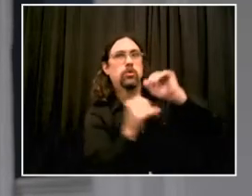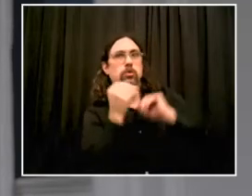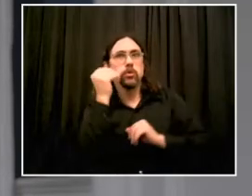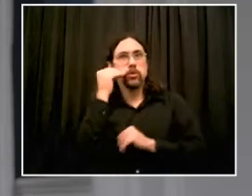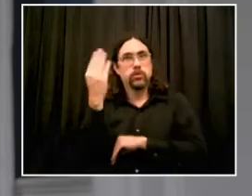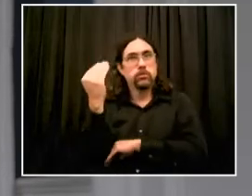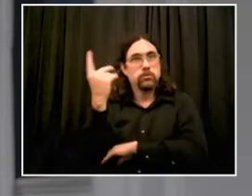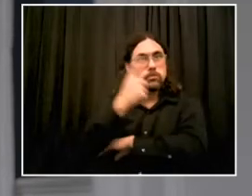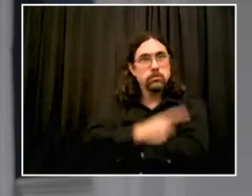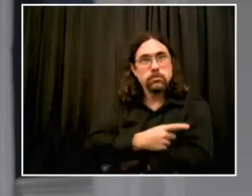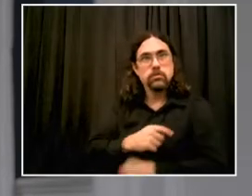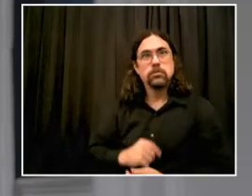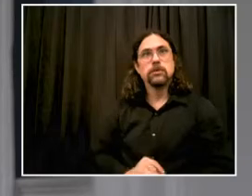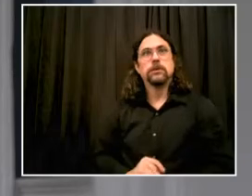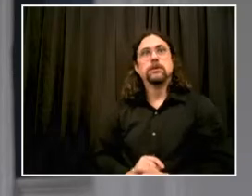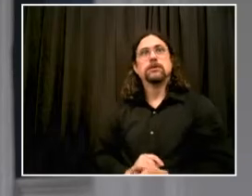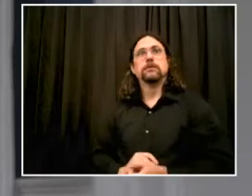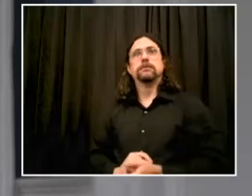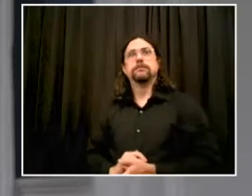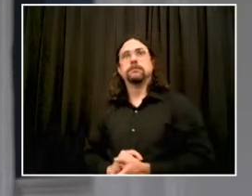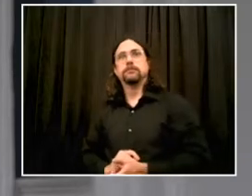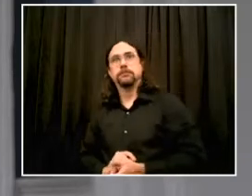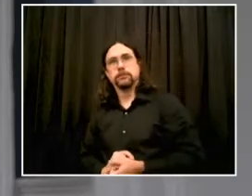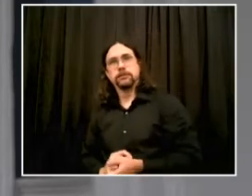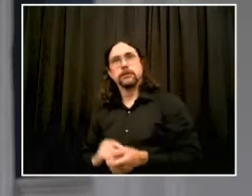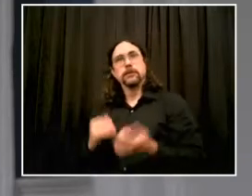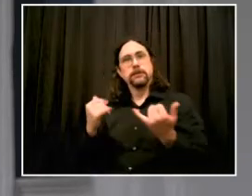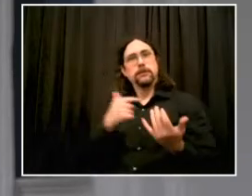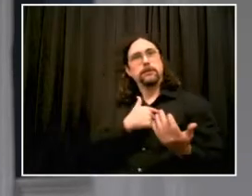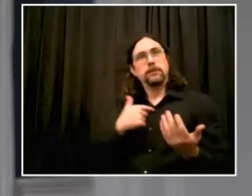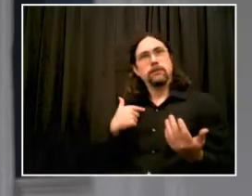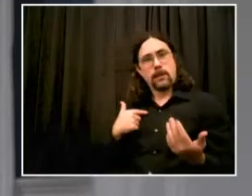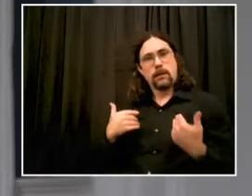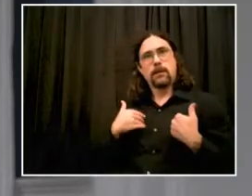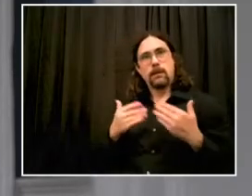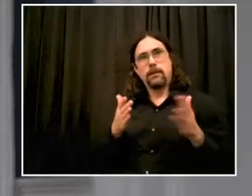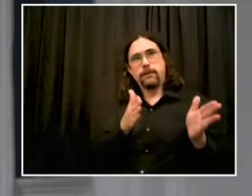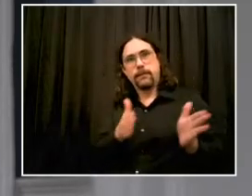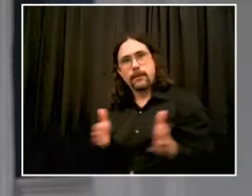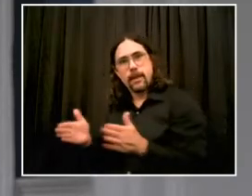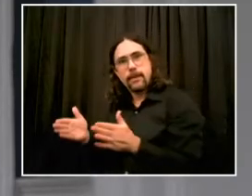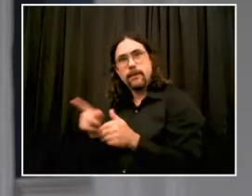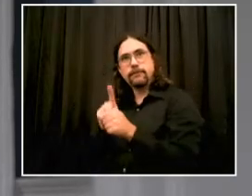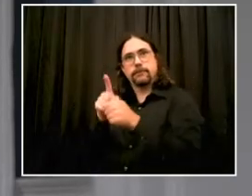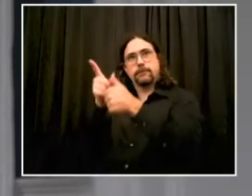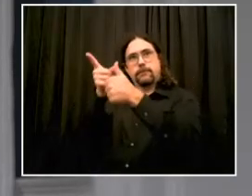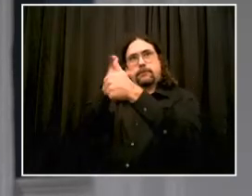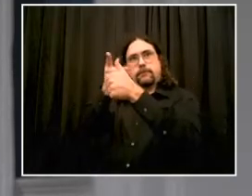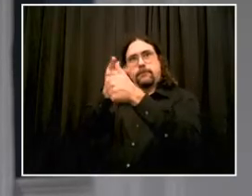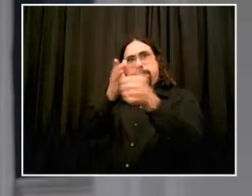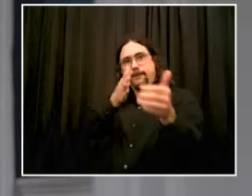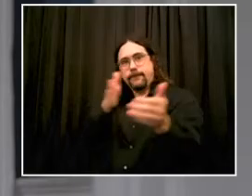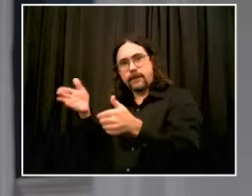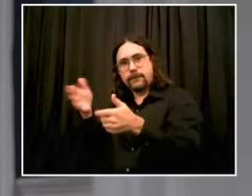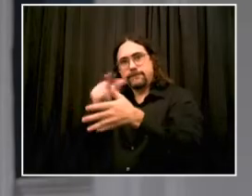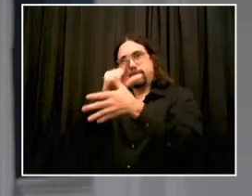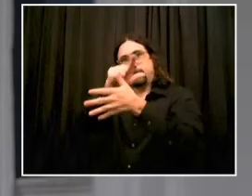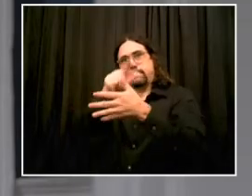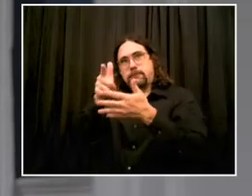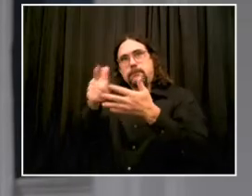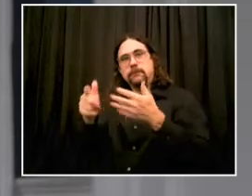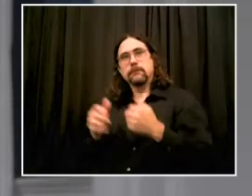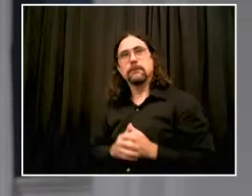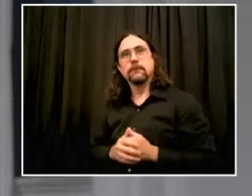to all New Yorkers. Procedures are in place to protect New Yorkers' rights while limiting intrusions on the privacy of